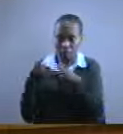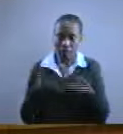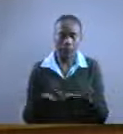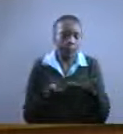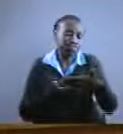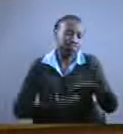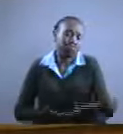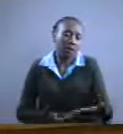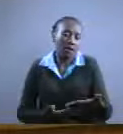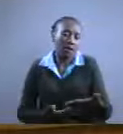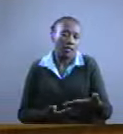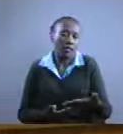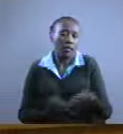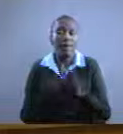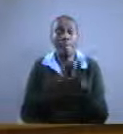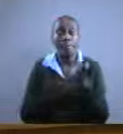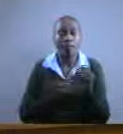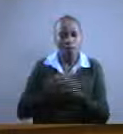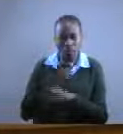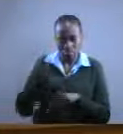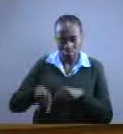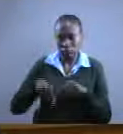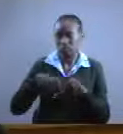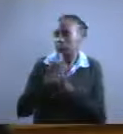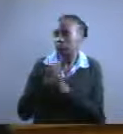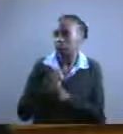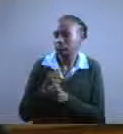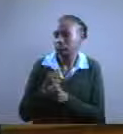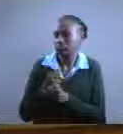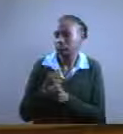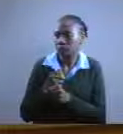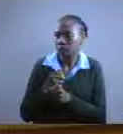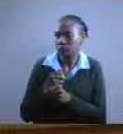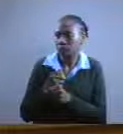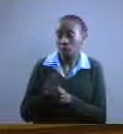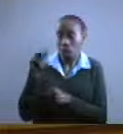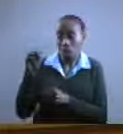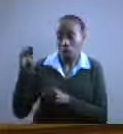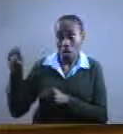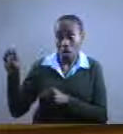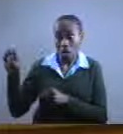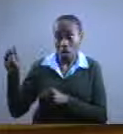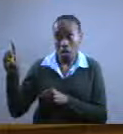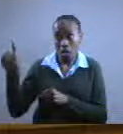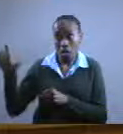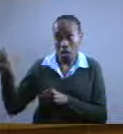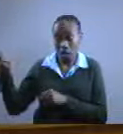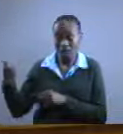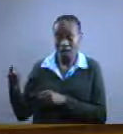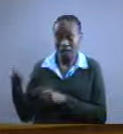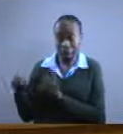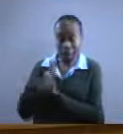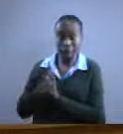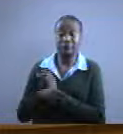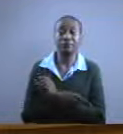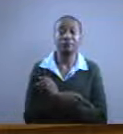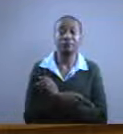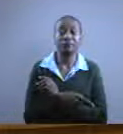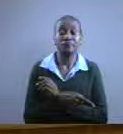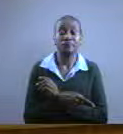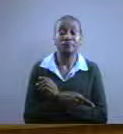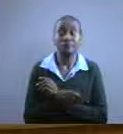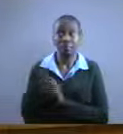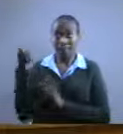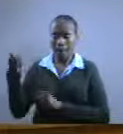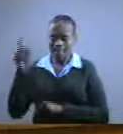wage subsidy at Parliament earlier this year. This is not a good thing for NEDLAC. According to Section 5 of the NEDLAC Act, it's meant to